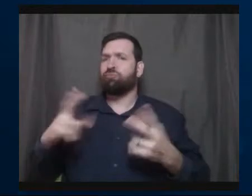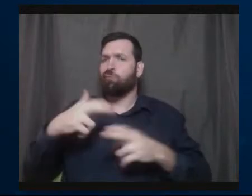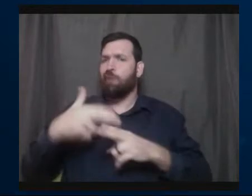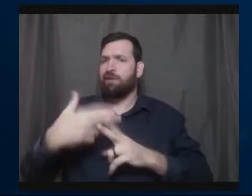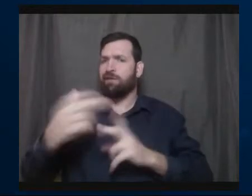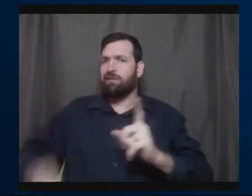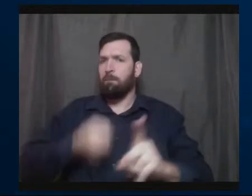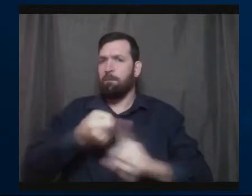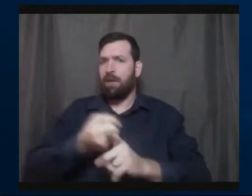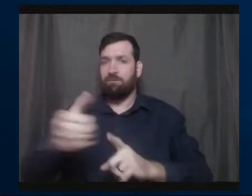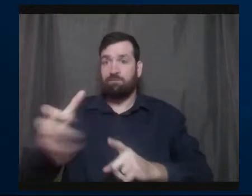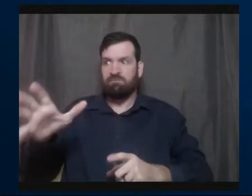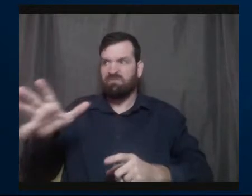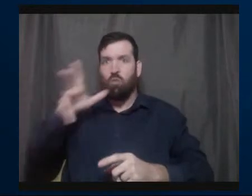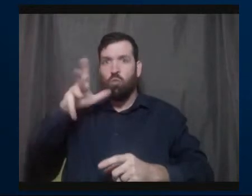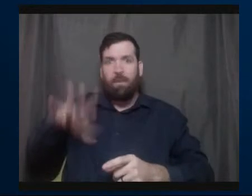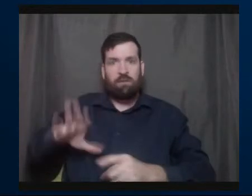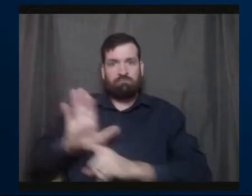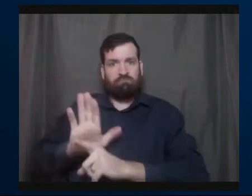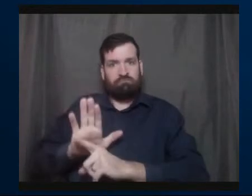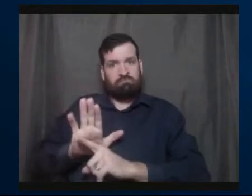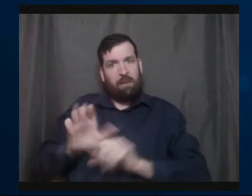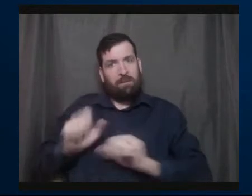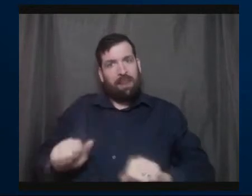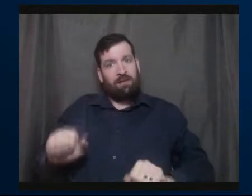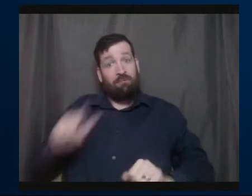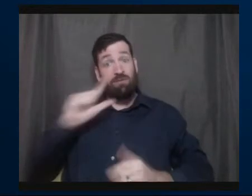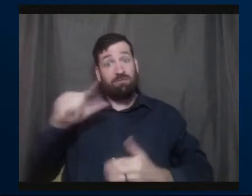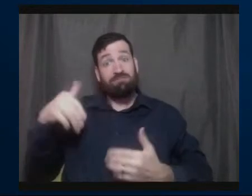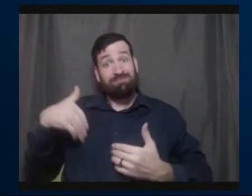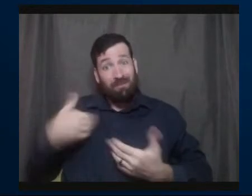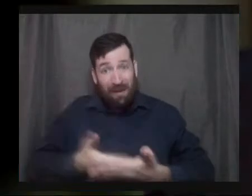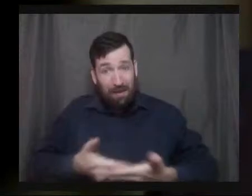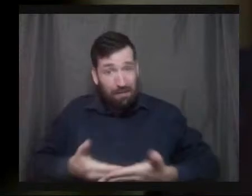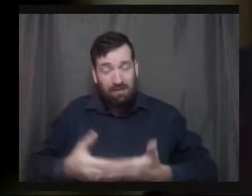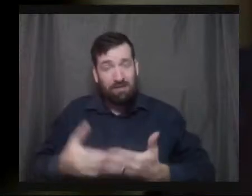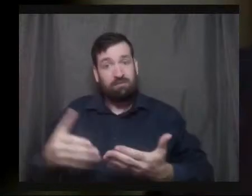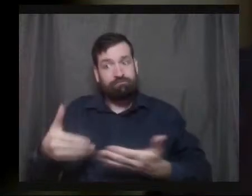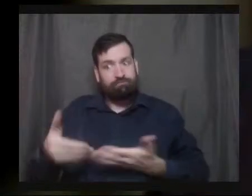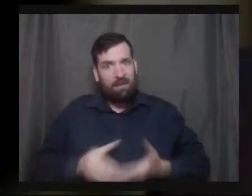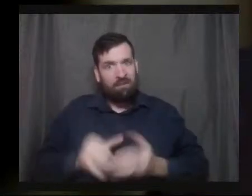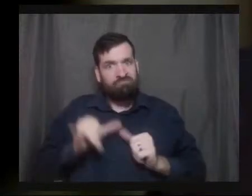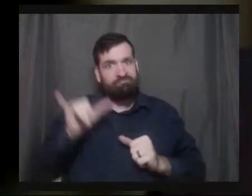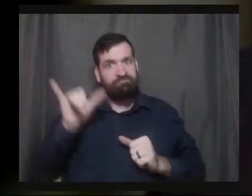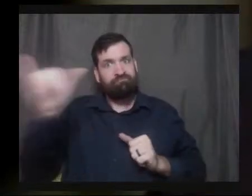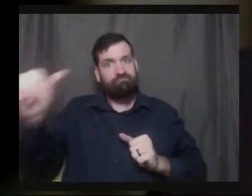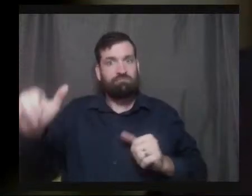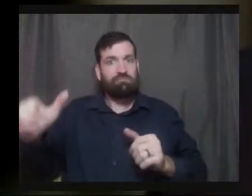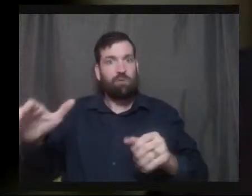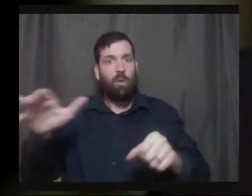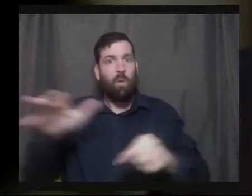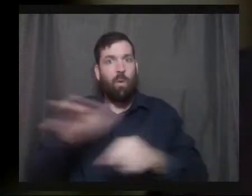woman's ability to conceive and carry a pregnancy? A lot of the